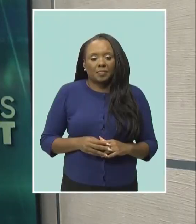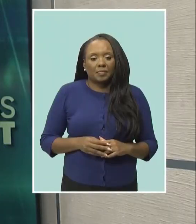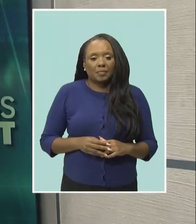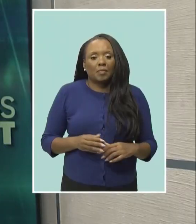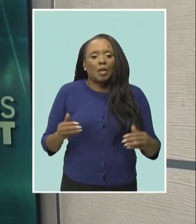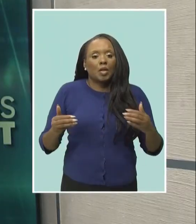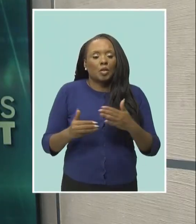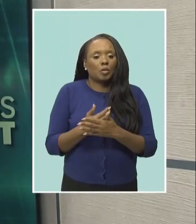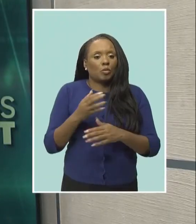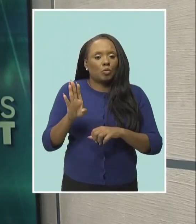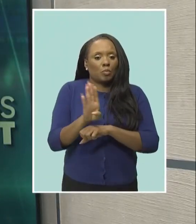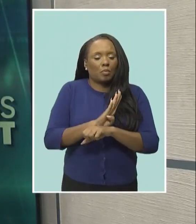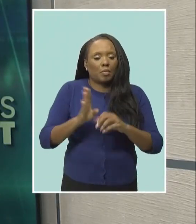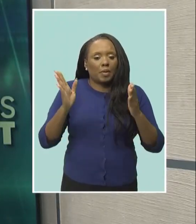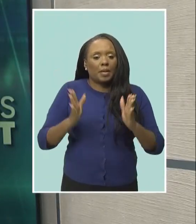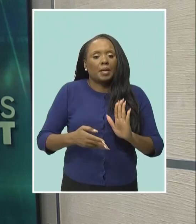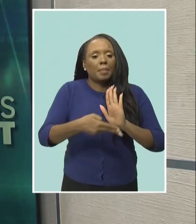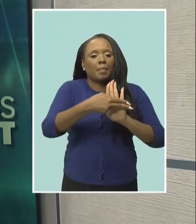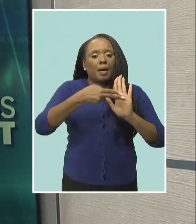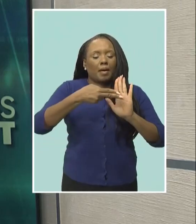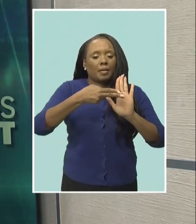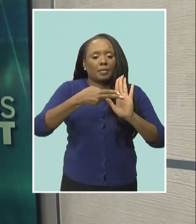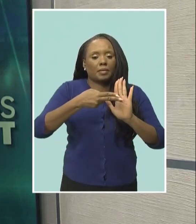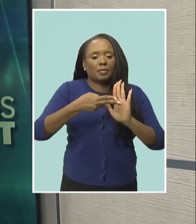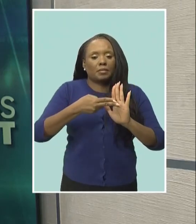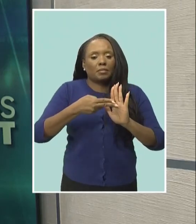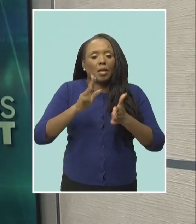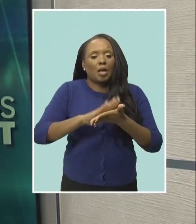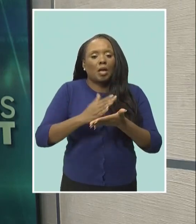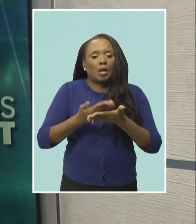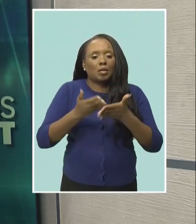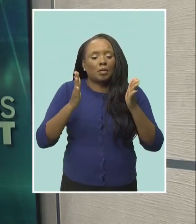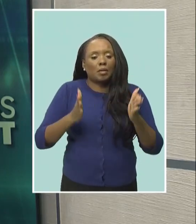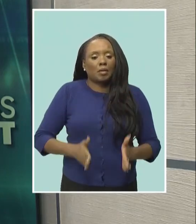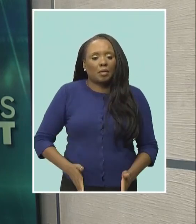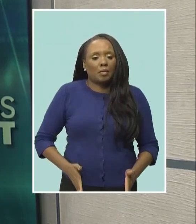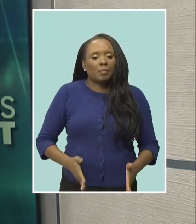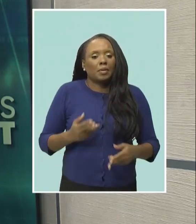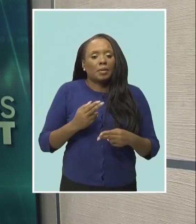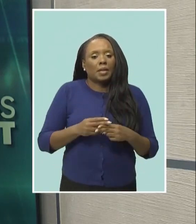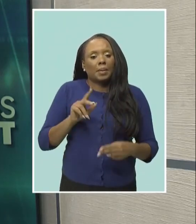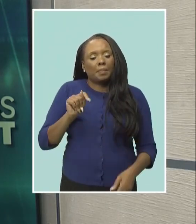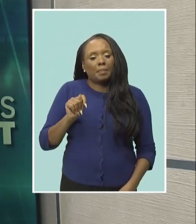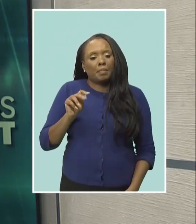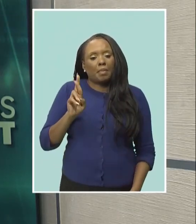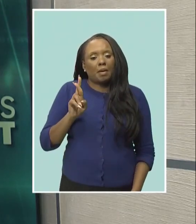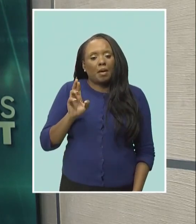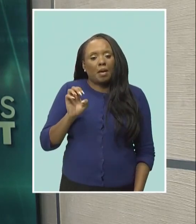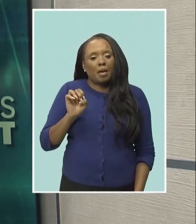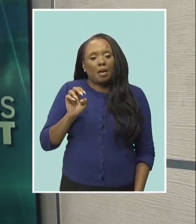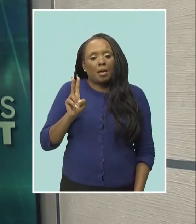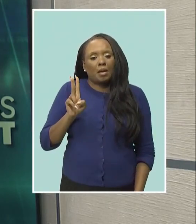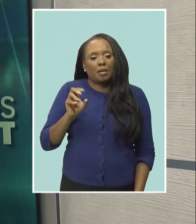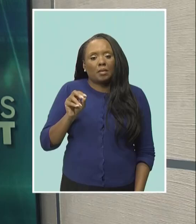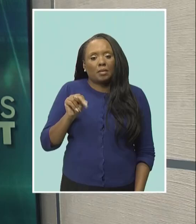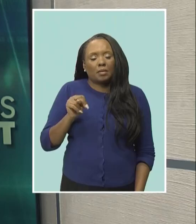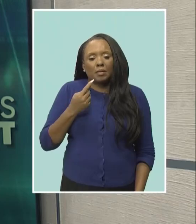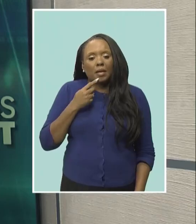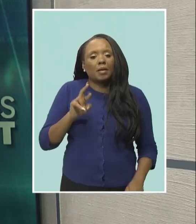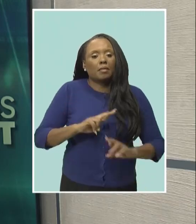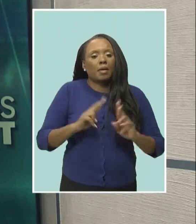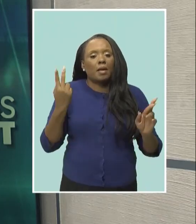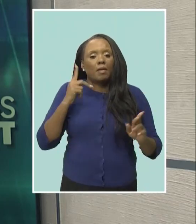A new Barbadian brand has been launched. Renowned chef Trevon Stout says he's ready to cater to the local, regional, and even international